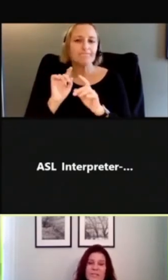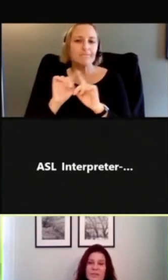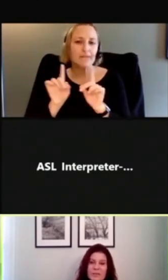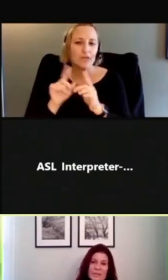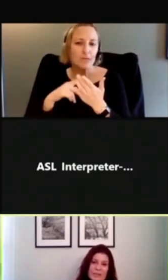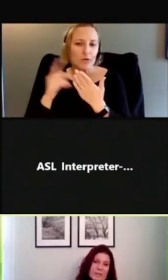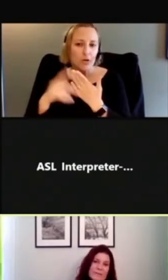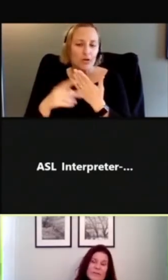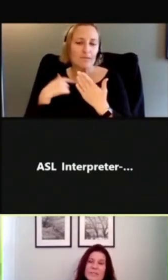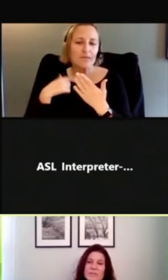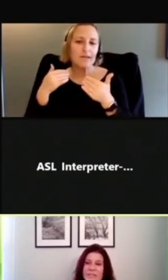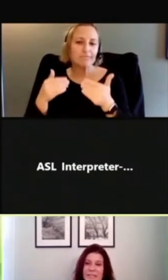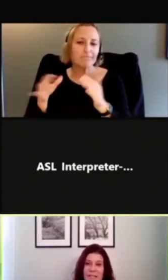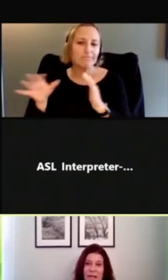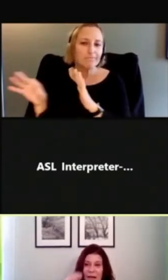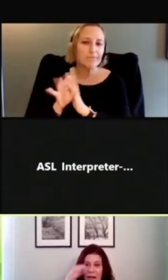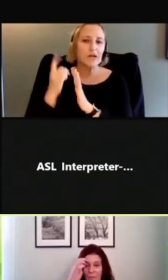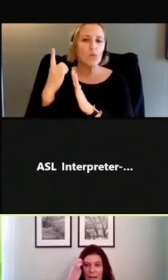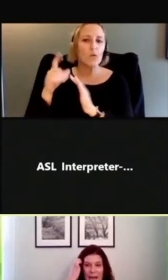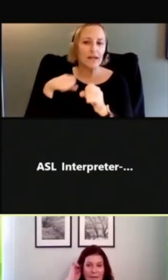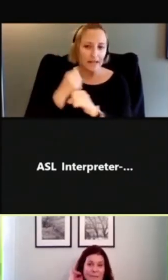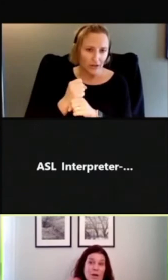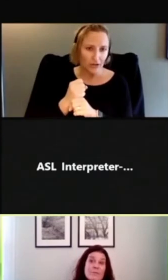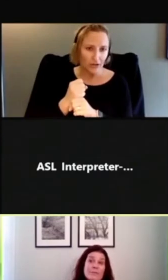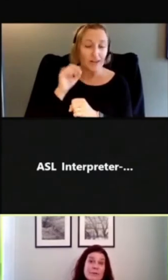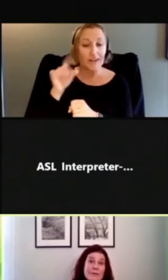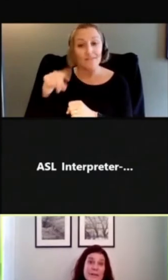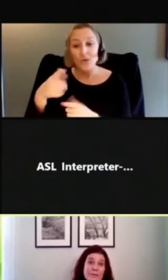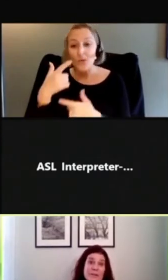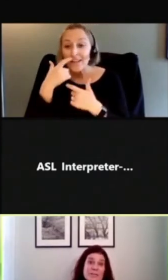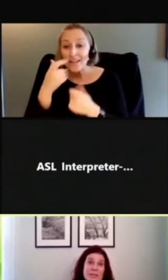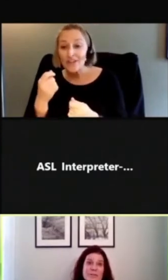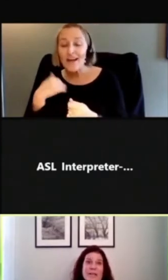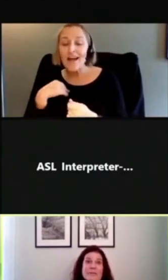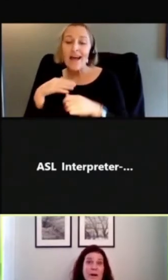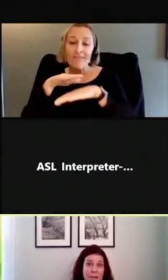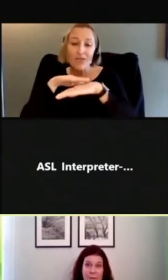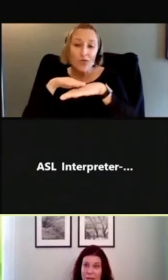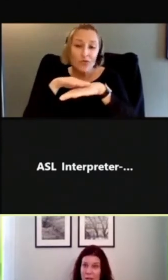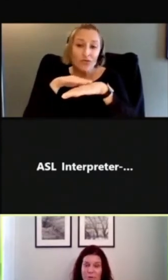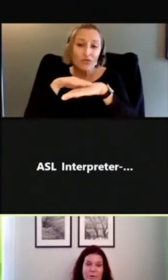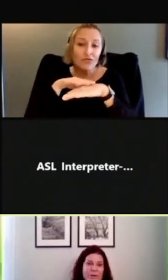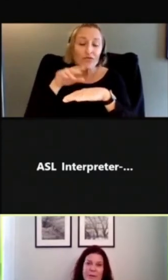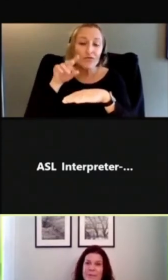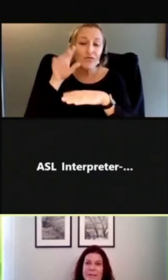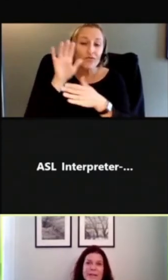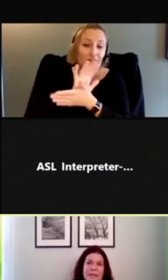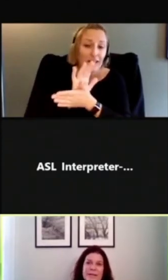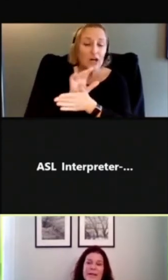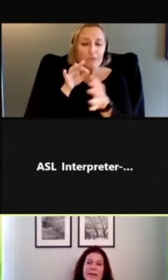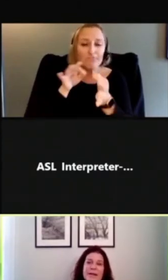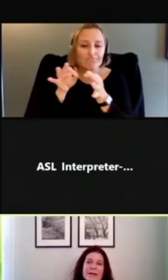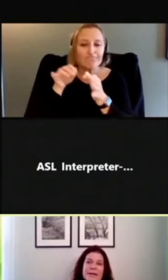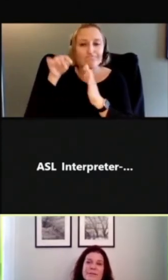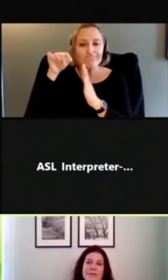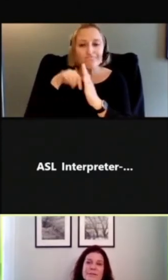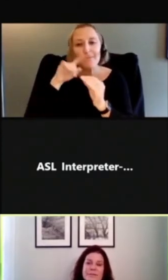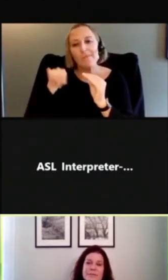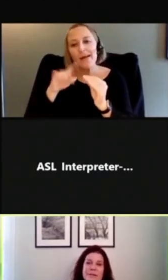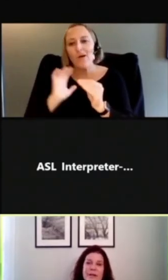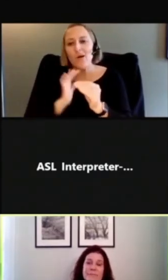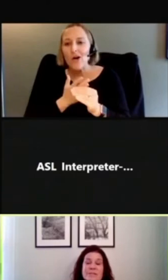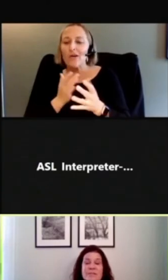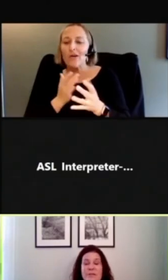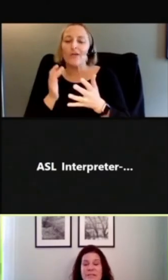one particular year, but if you're interested, we have an overview video that shows kind of all about our program, and it